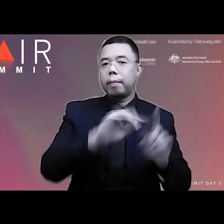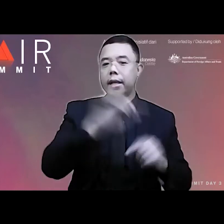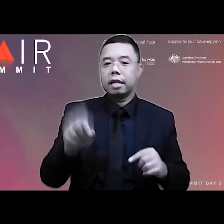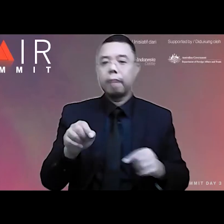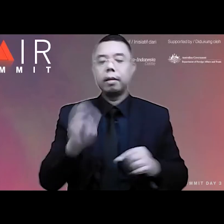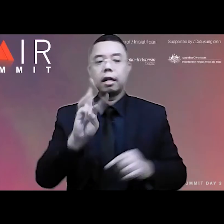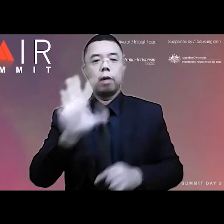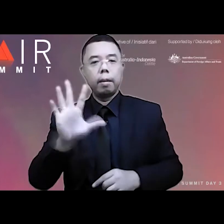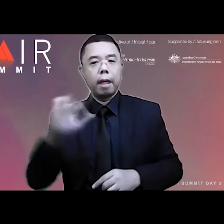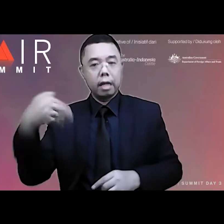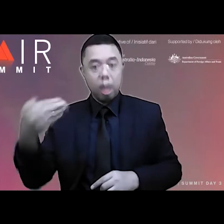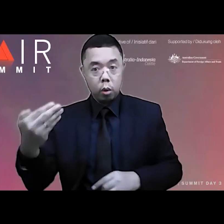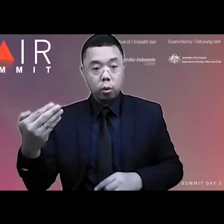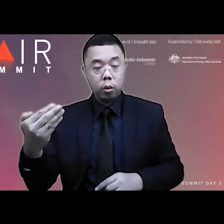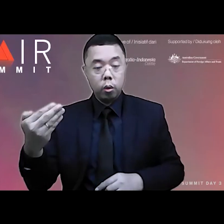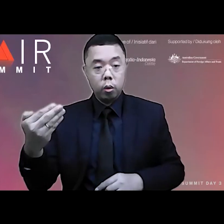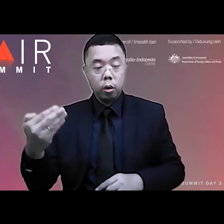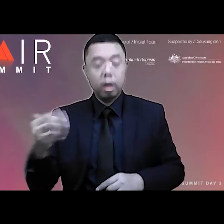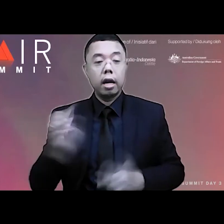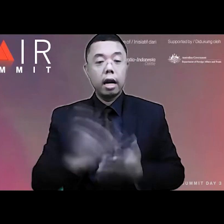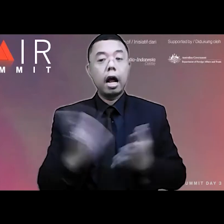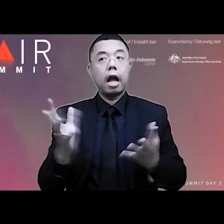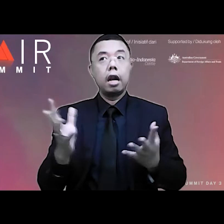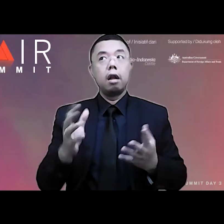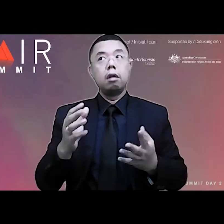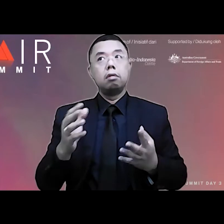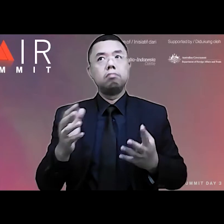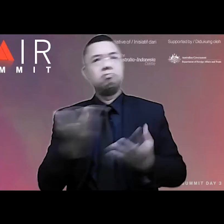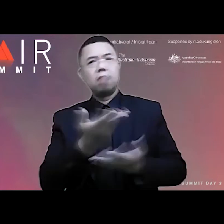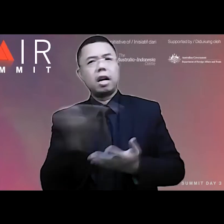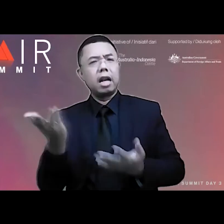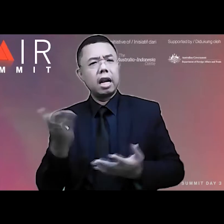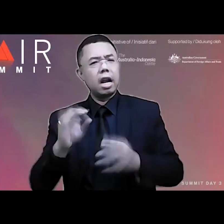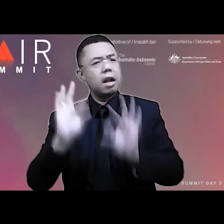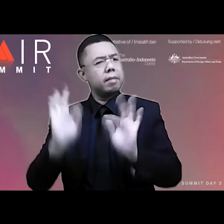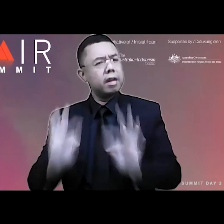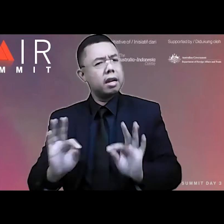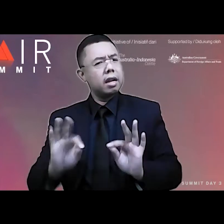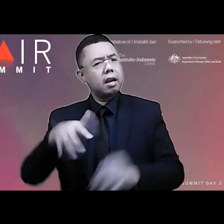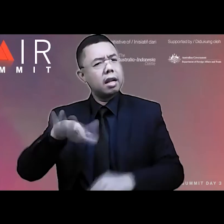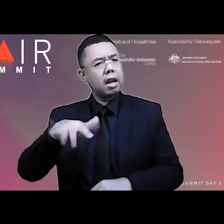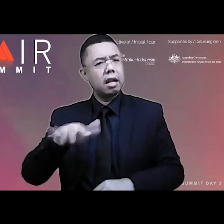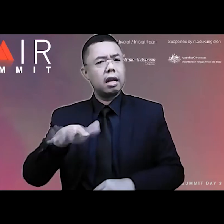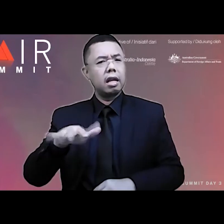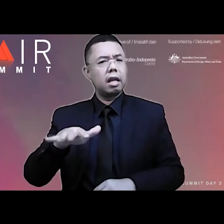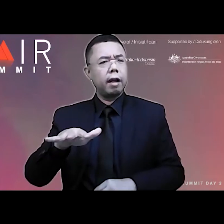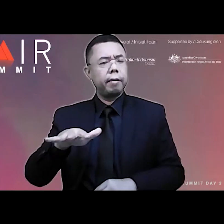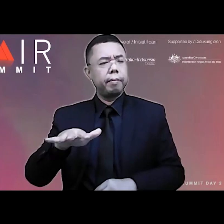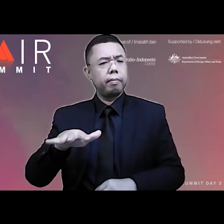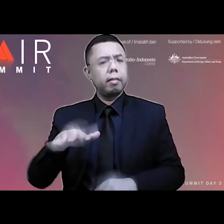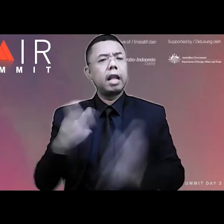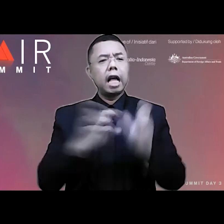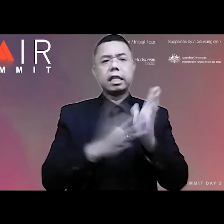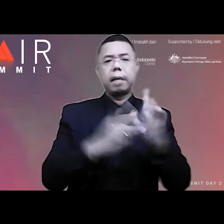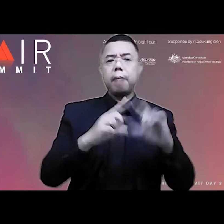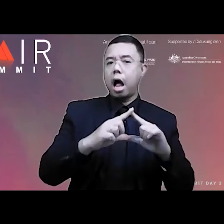of education around high school or below. The pre-job cards